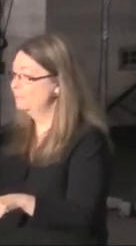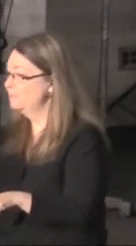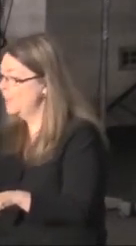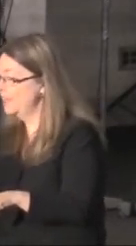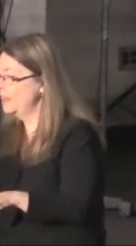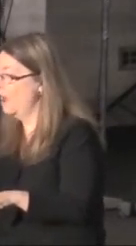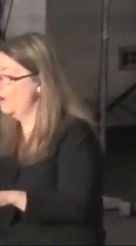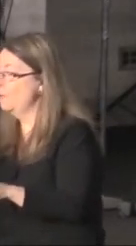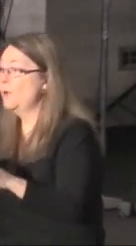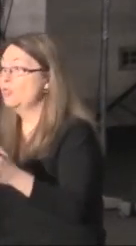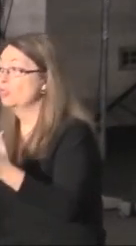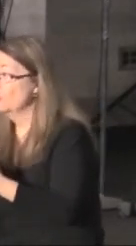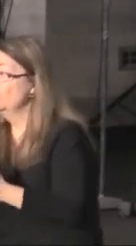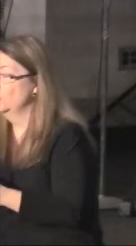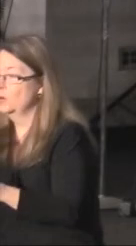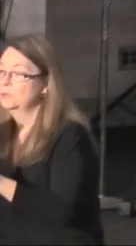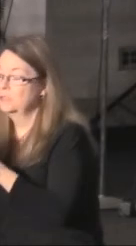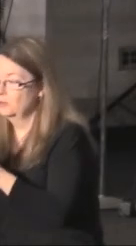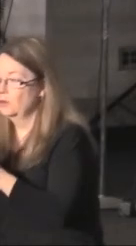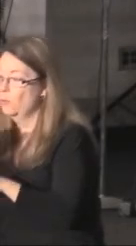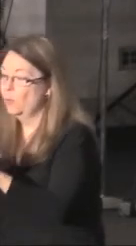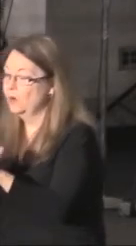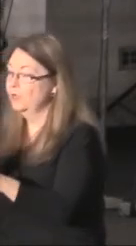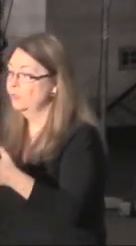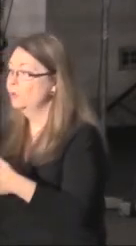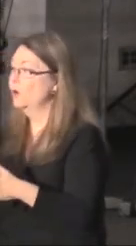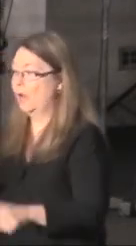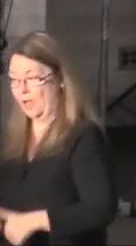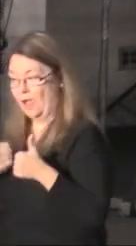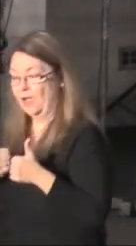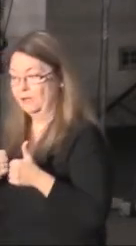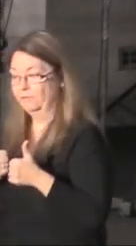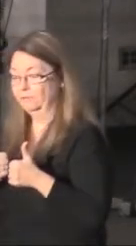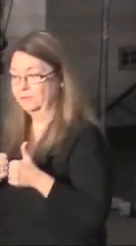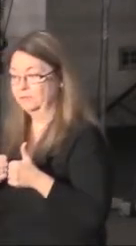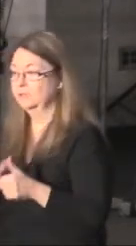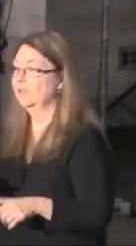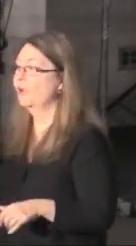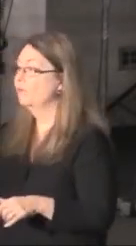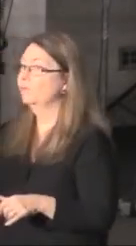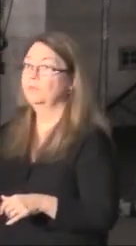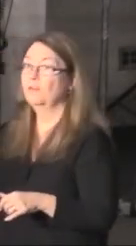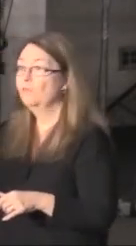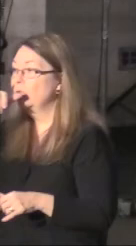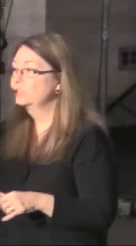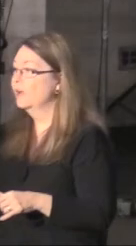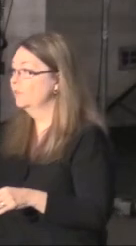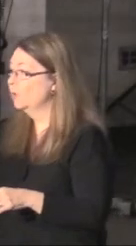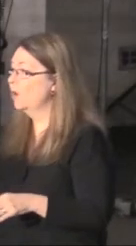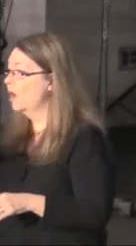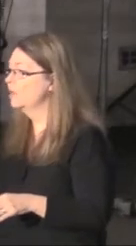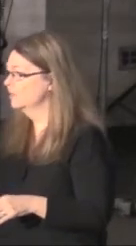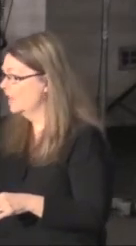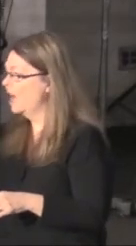God's at work. He's at work in your life. You know, the Bible says it was the foolishness of the cross that God chose to save the world.